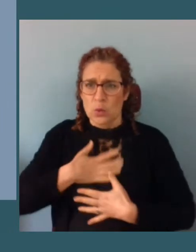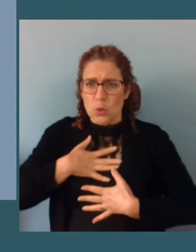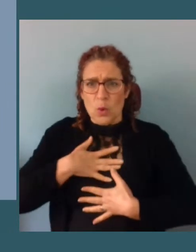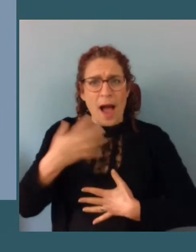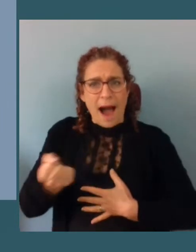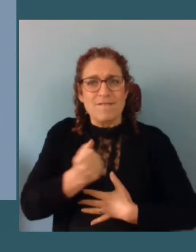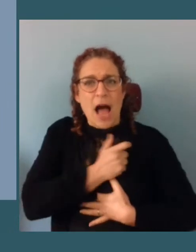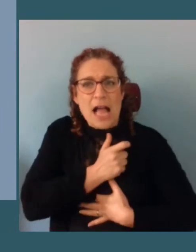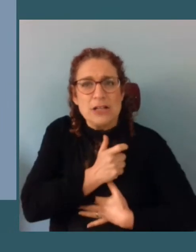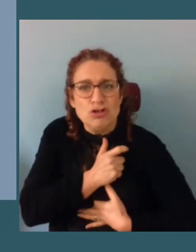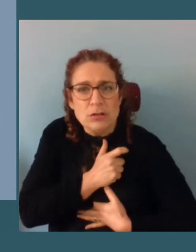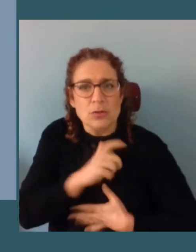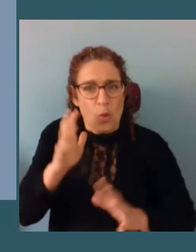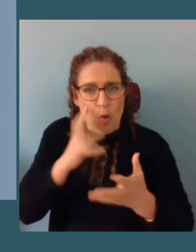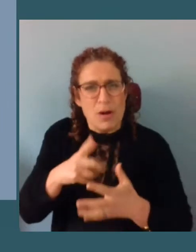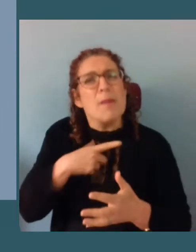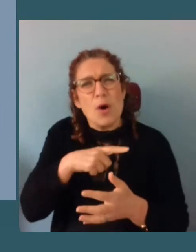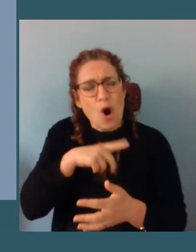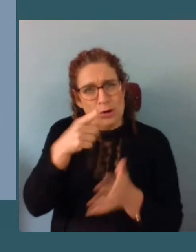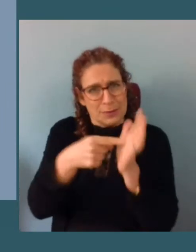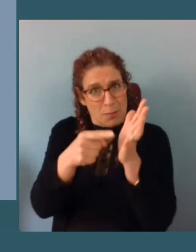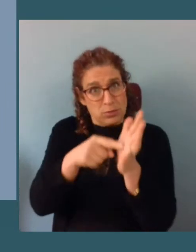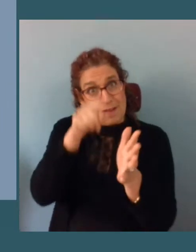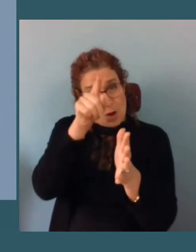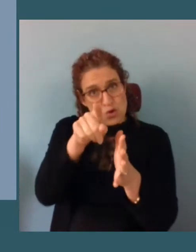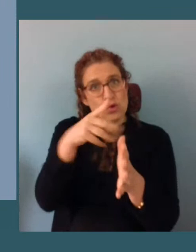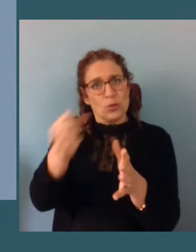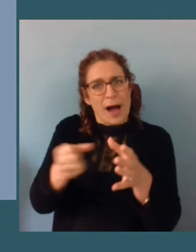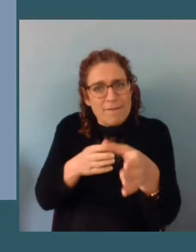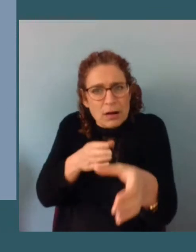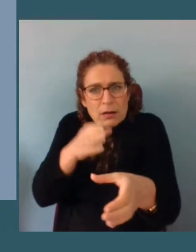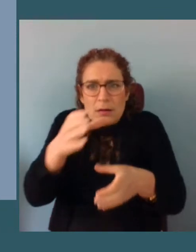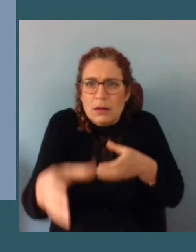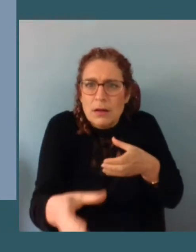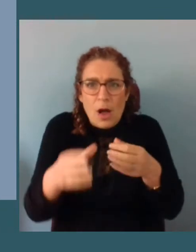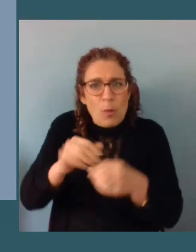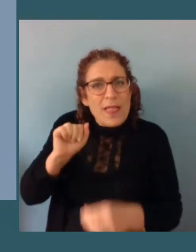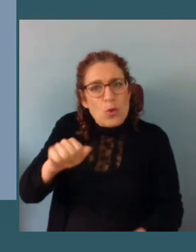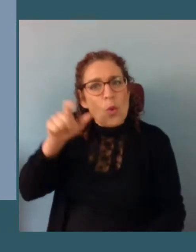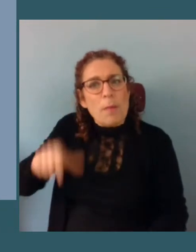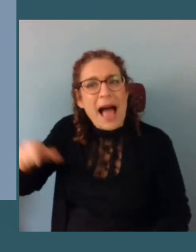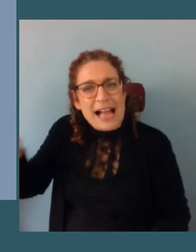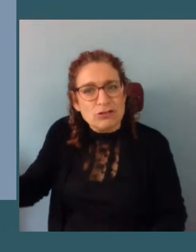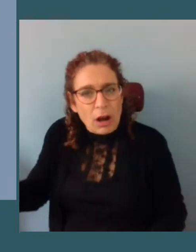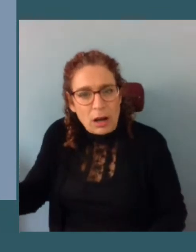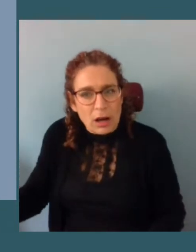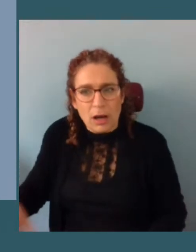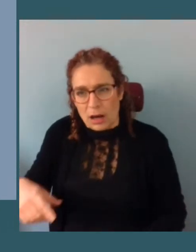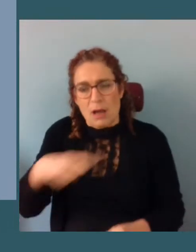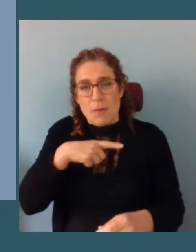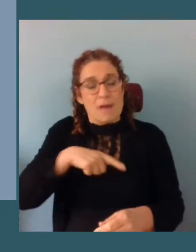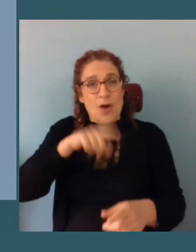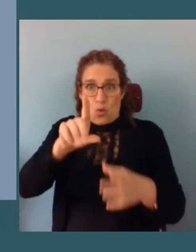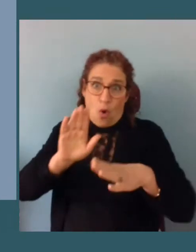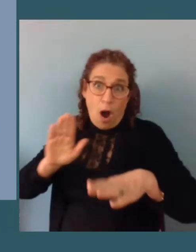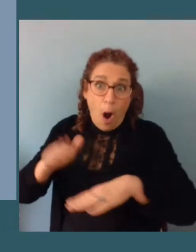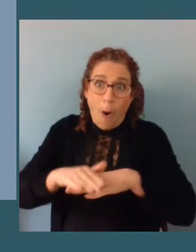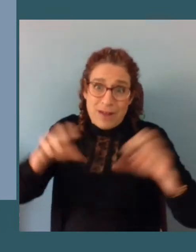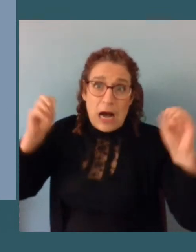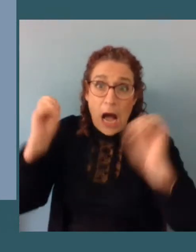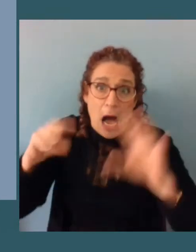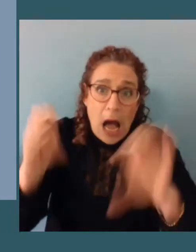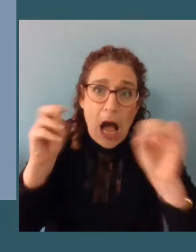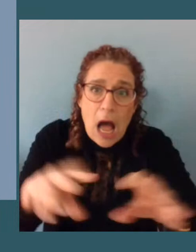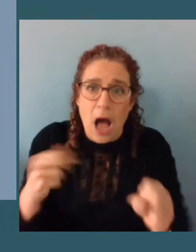try and empathise with your patients and really try and normalise some of the concerns, because that can be massively helpful for patients if they just feel like they're